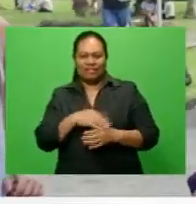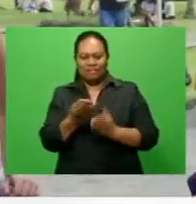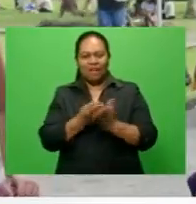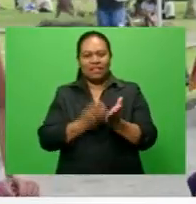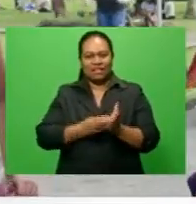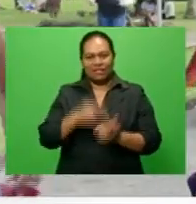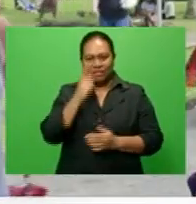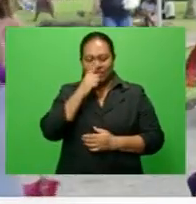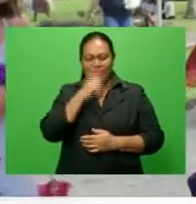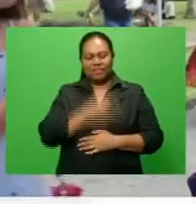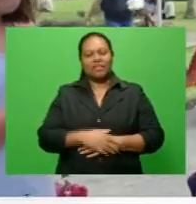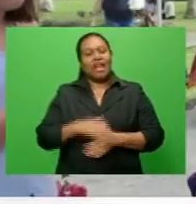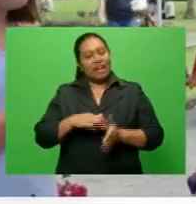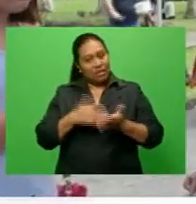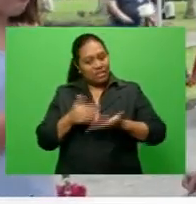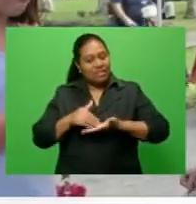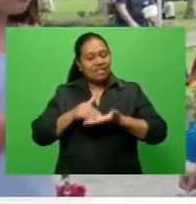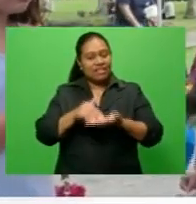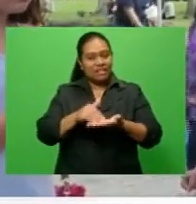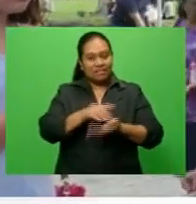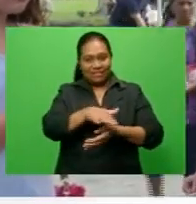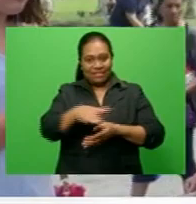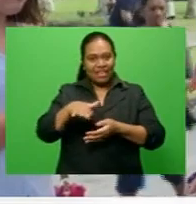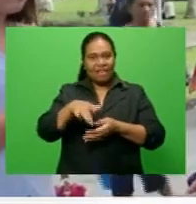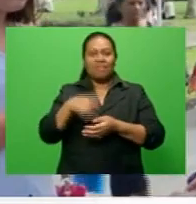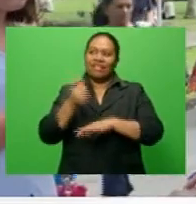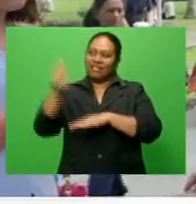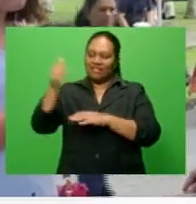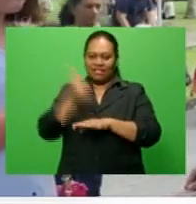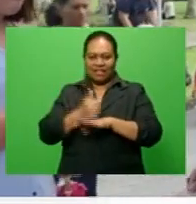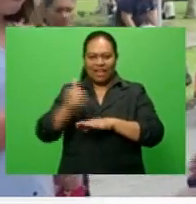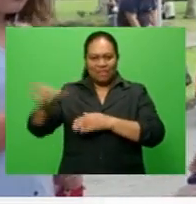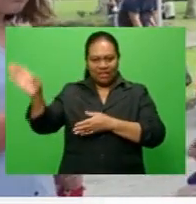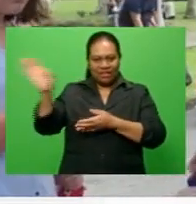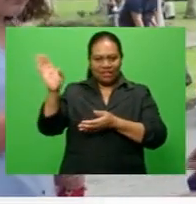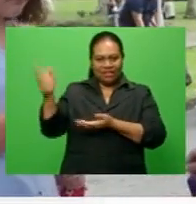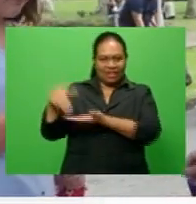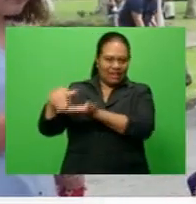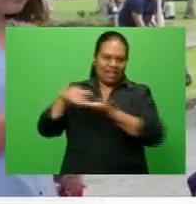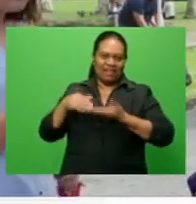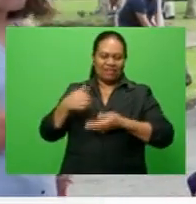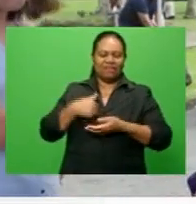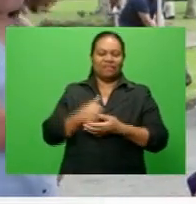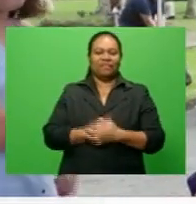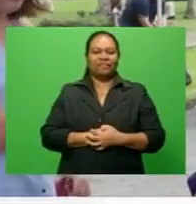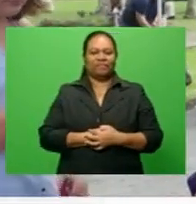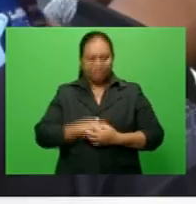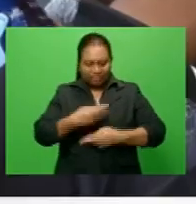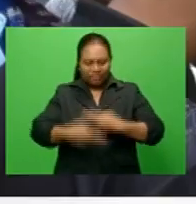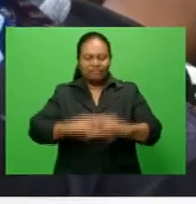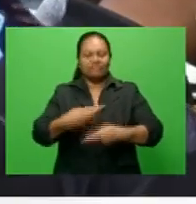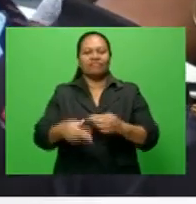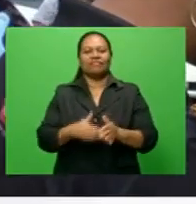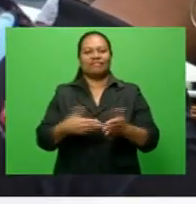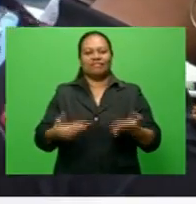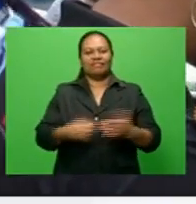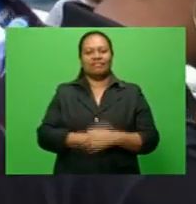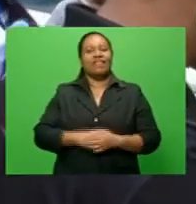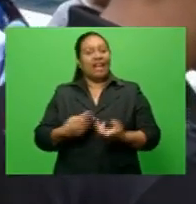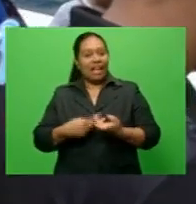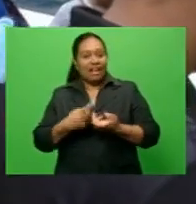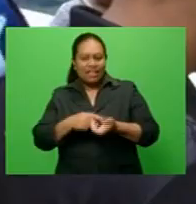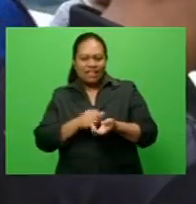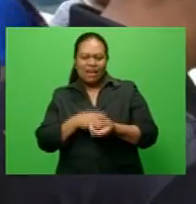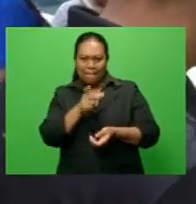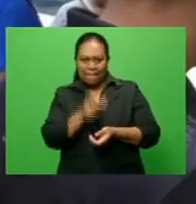business, and then I'm being helped from the government from the new budget. So the business is rolling on okay. Another perfume seller,